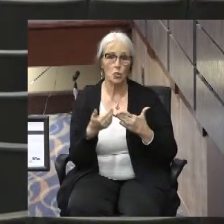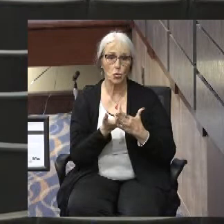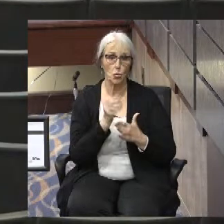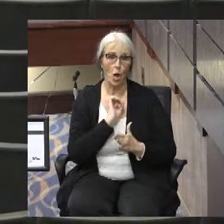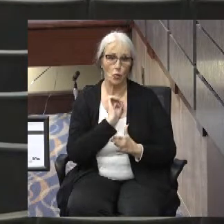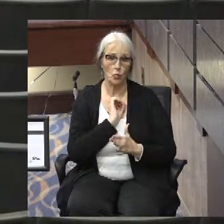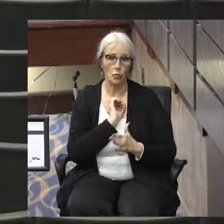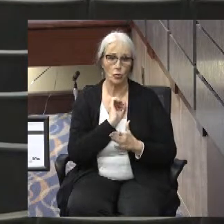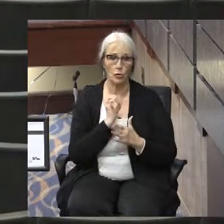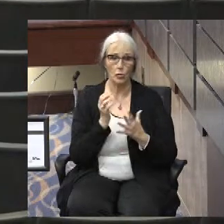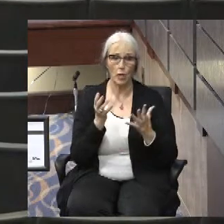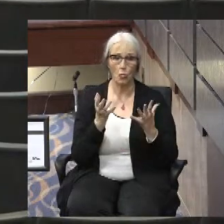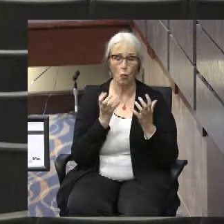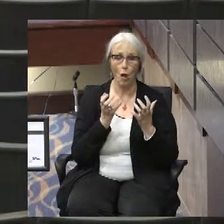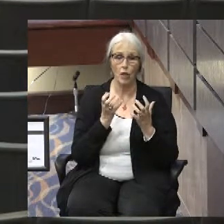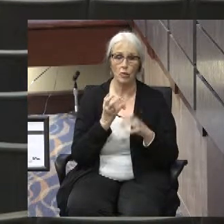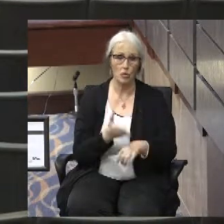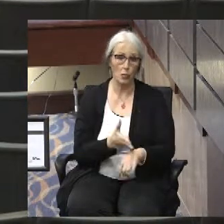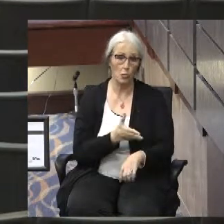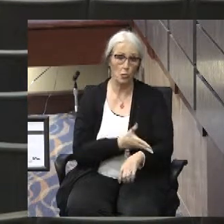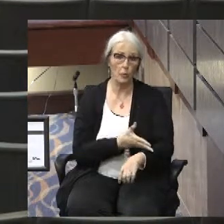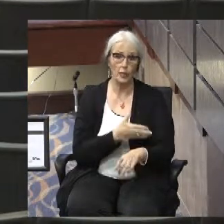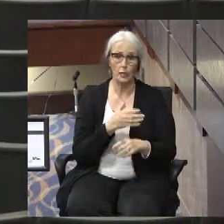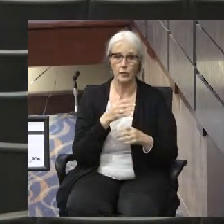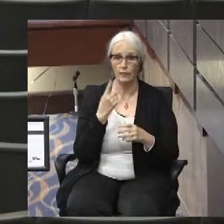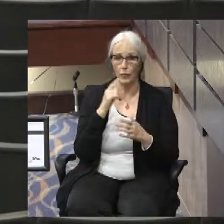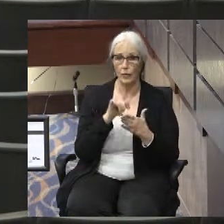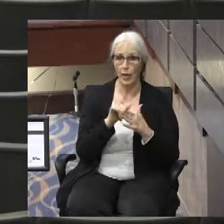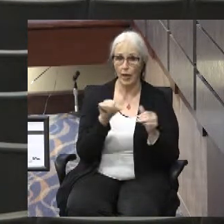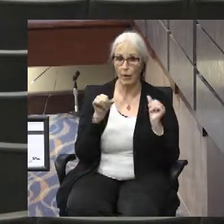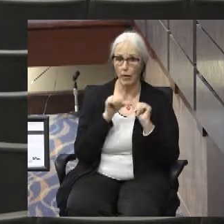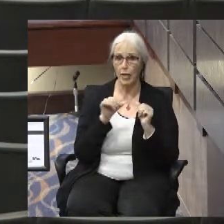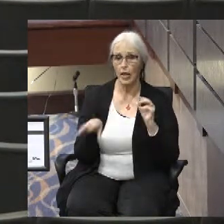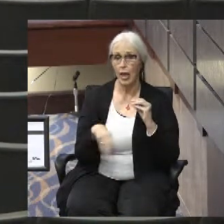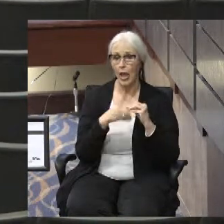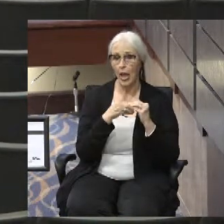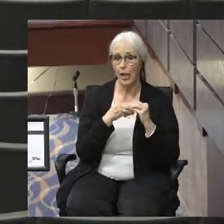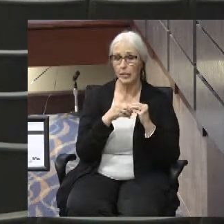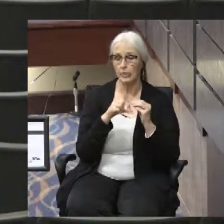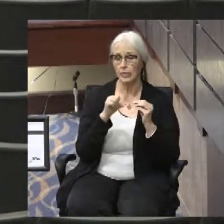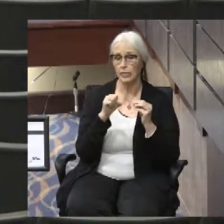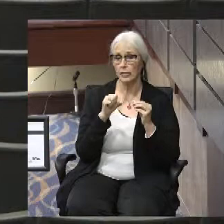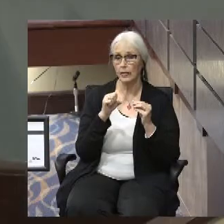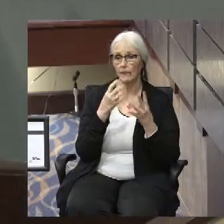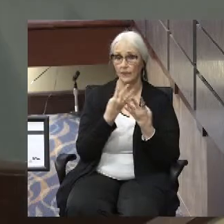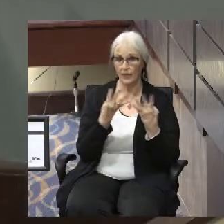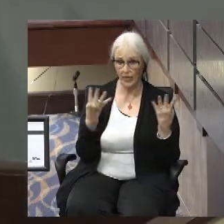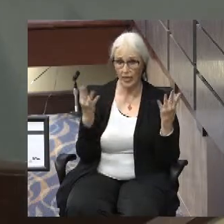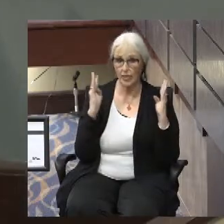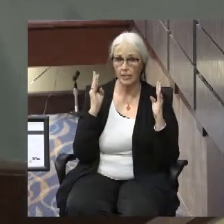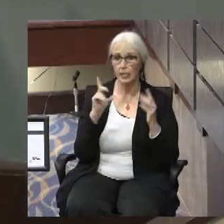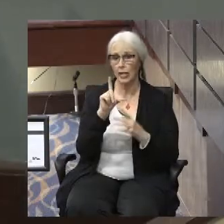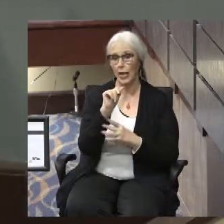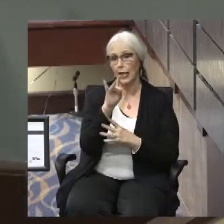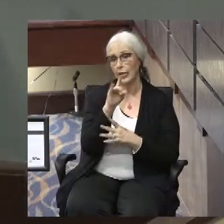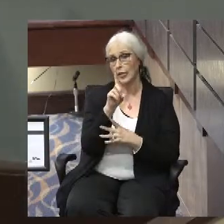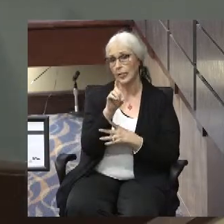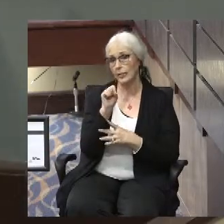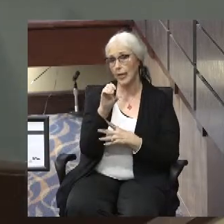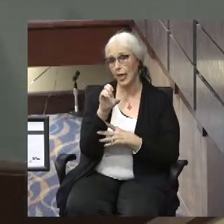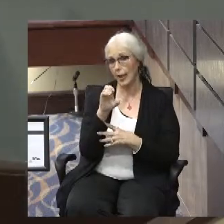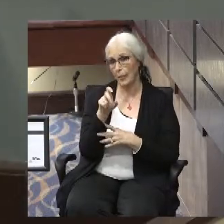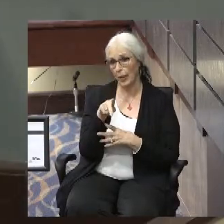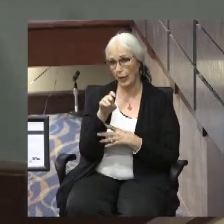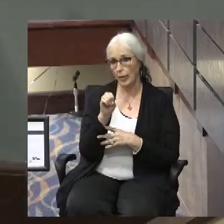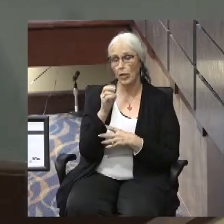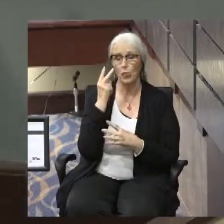make improvements to the site. So, adding the screening fence and then landscaping on the outside will make